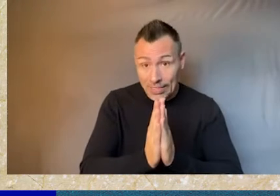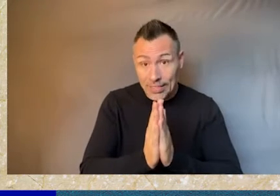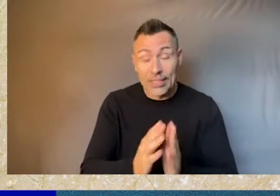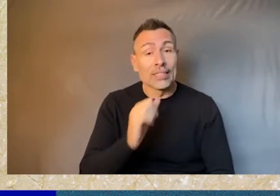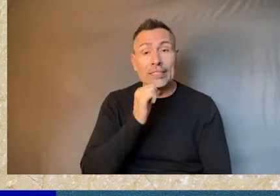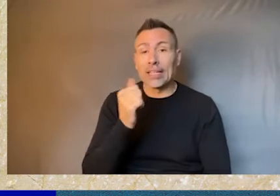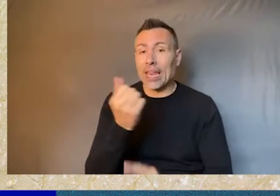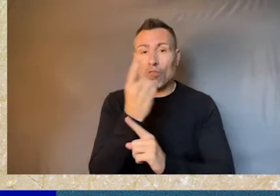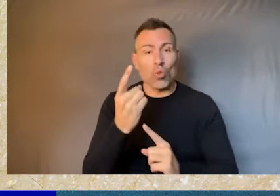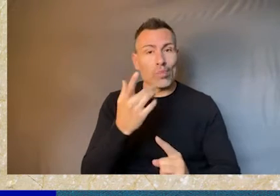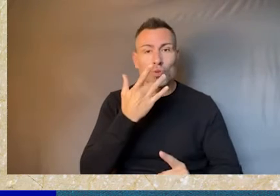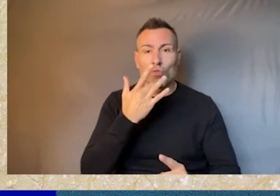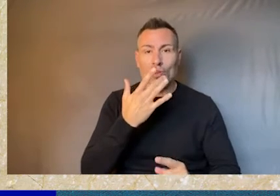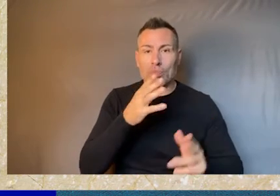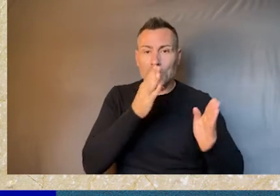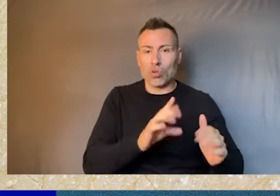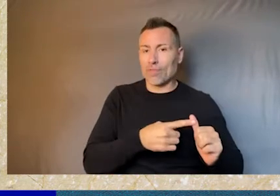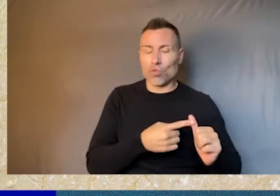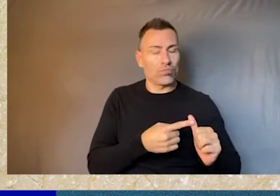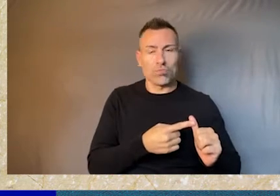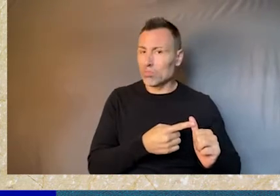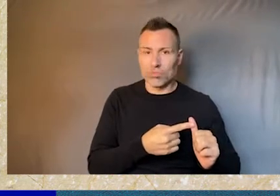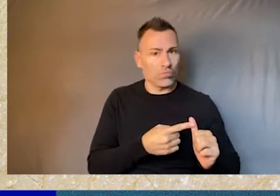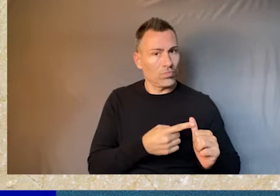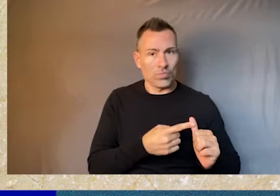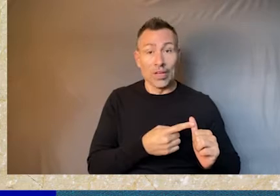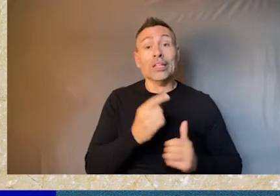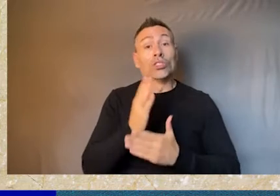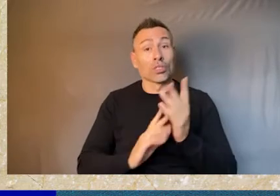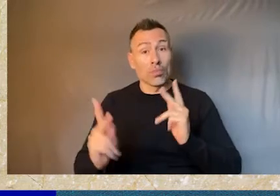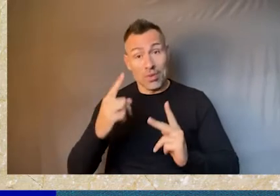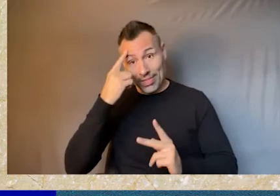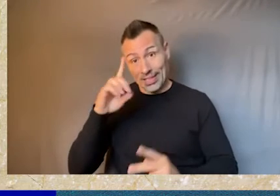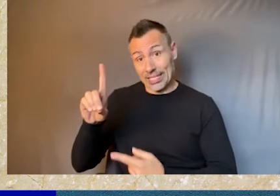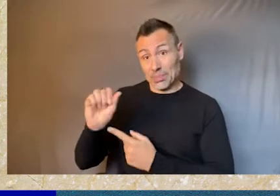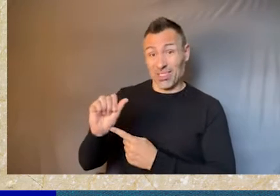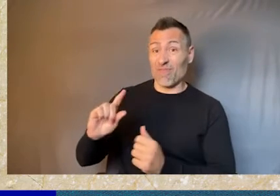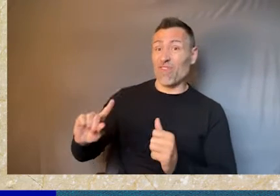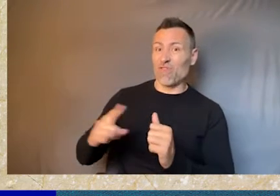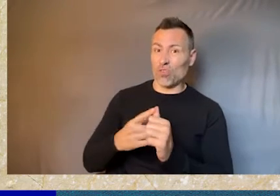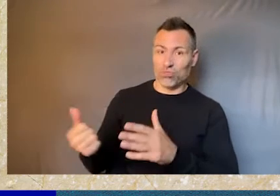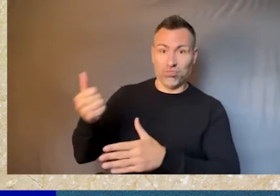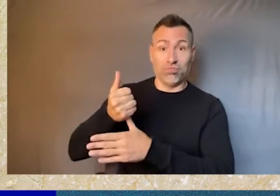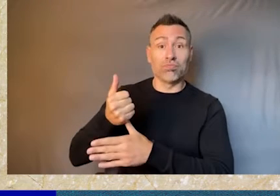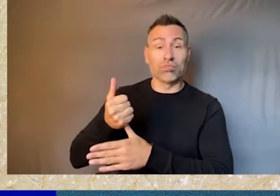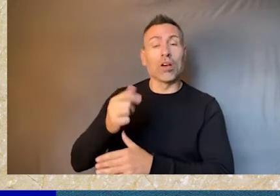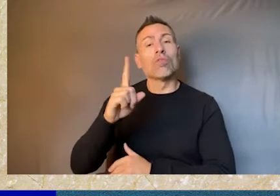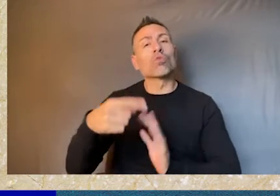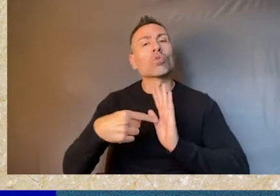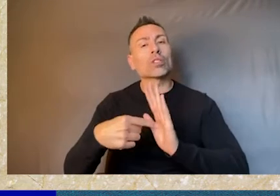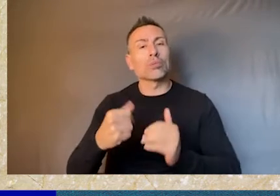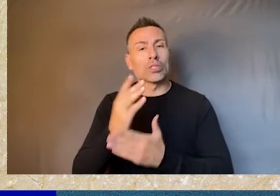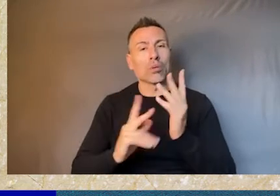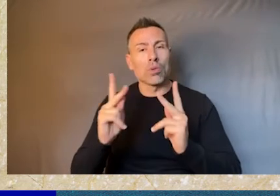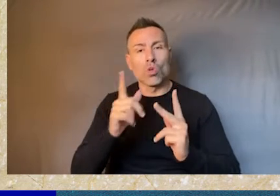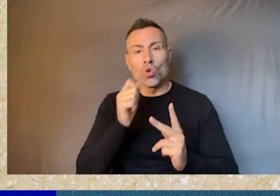identifies with person first language. And so some people put their disability first. An example is some people that are